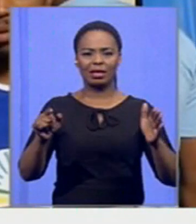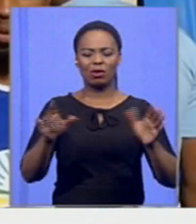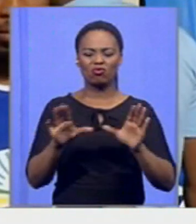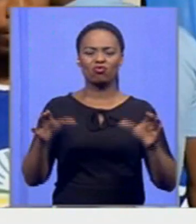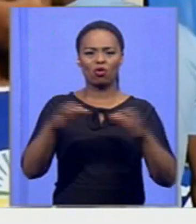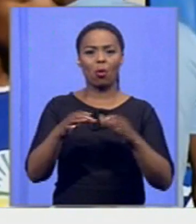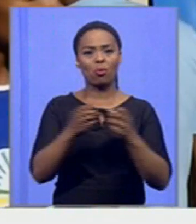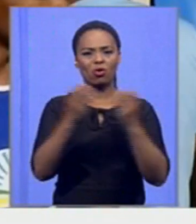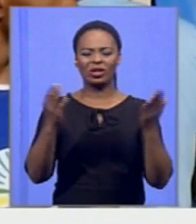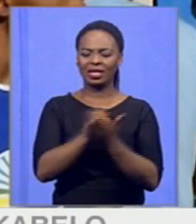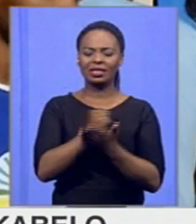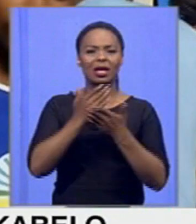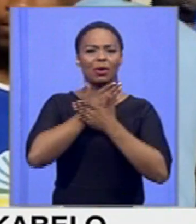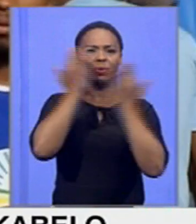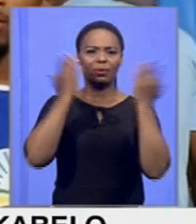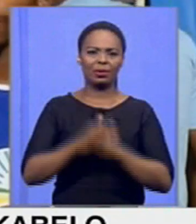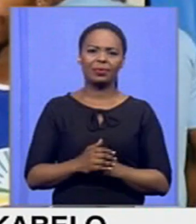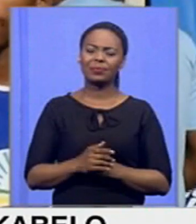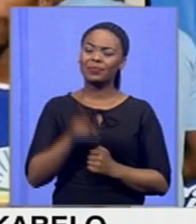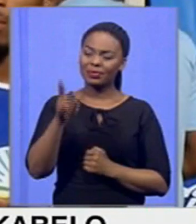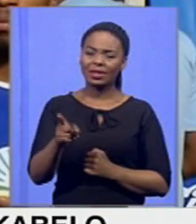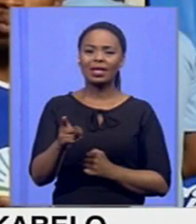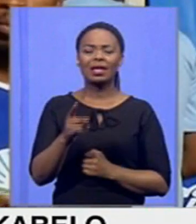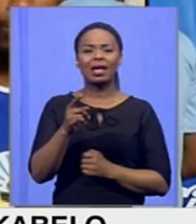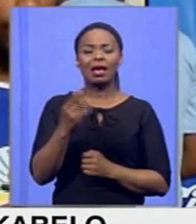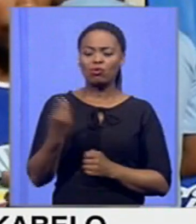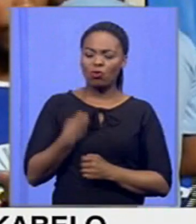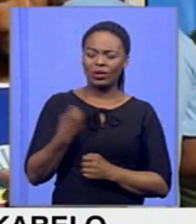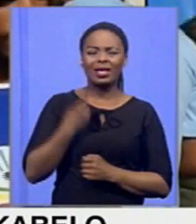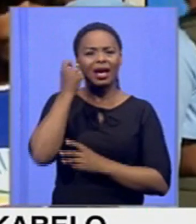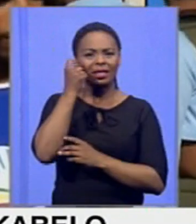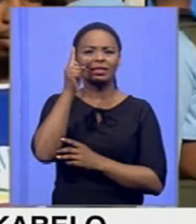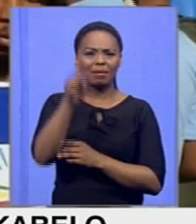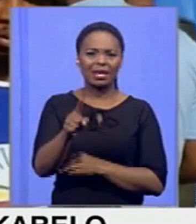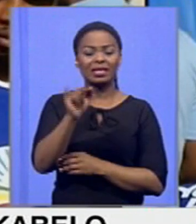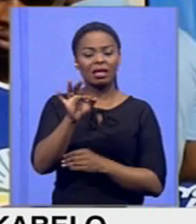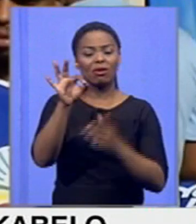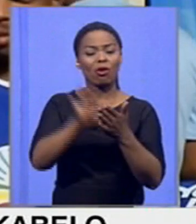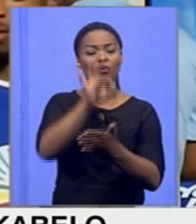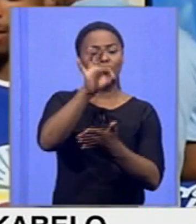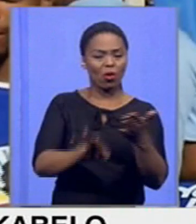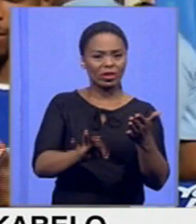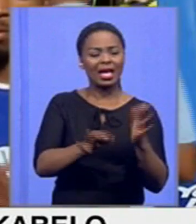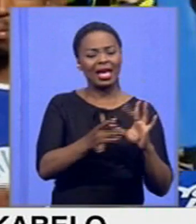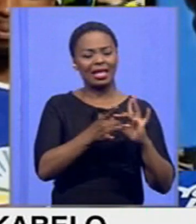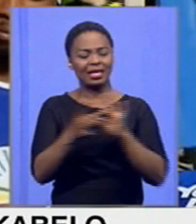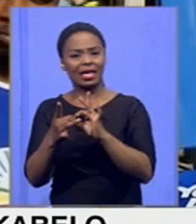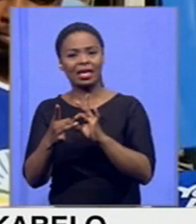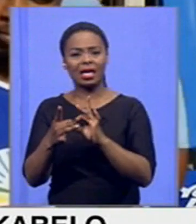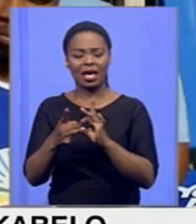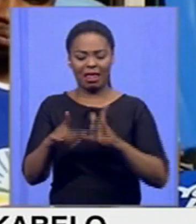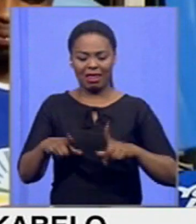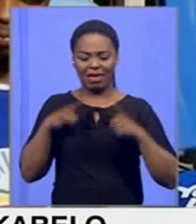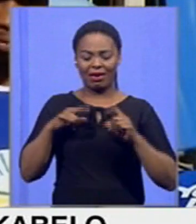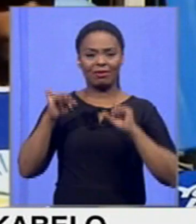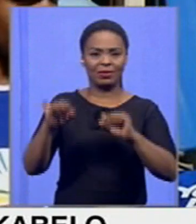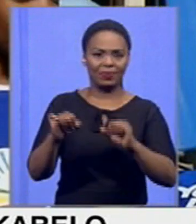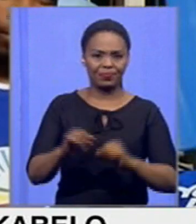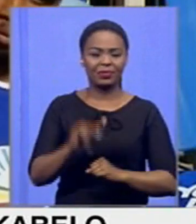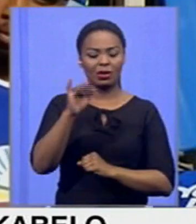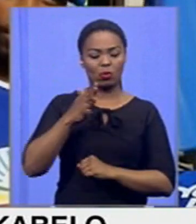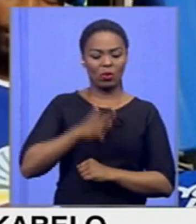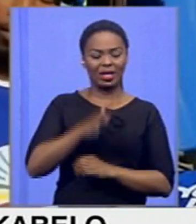country. And we need to encourage young people to understand that the way you vote is linked to the way you live. And if you want a government